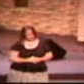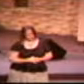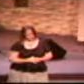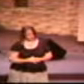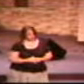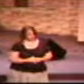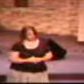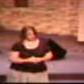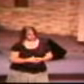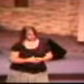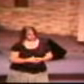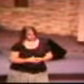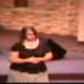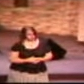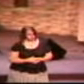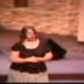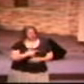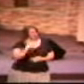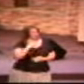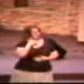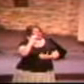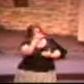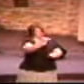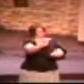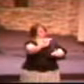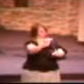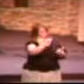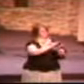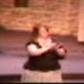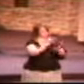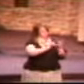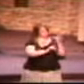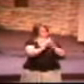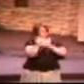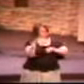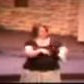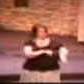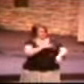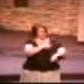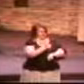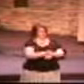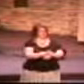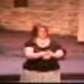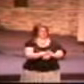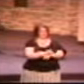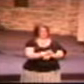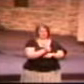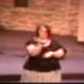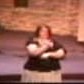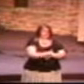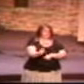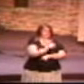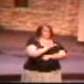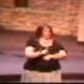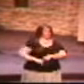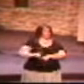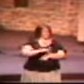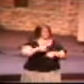has particular boundaries which Jesus came to establish because in any kingdom there's a king